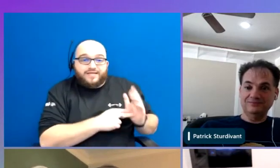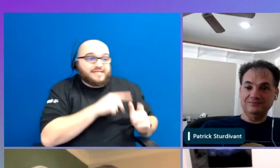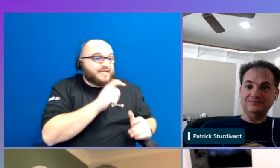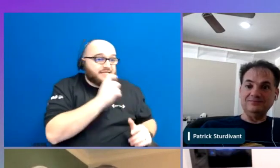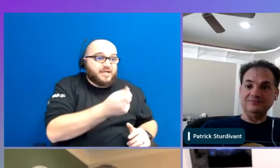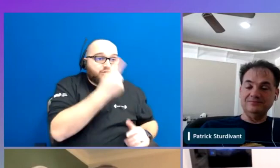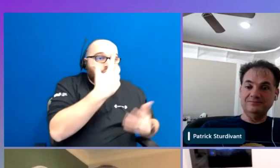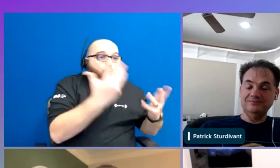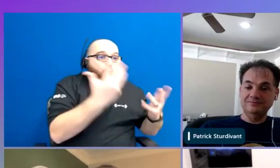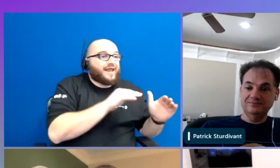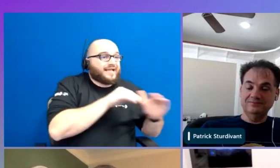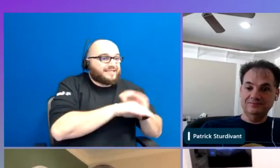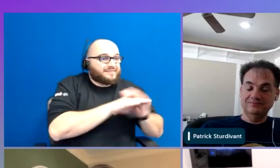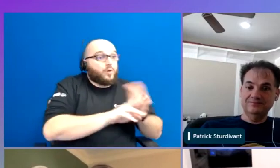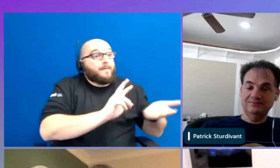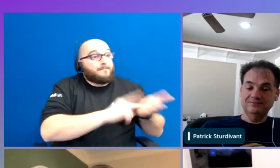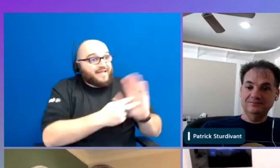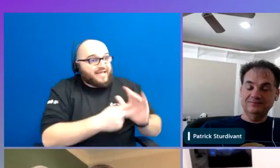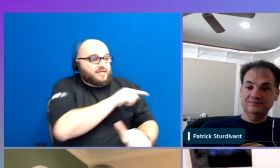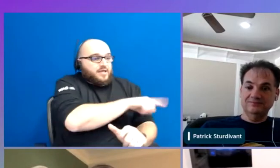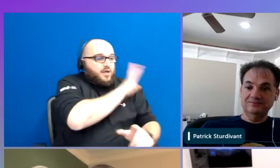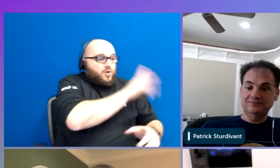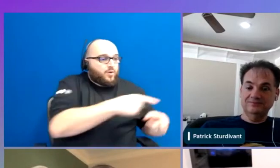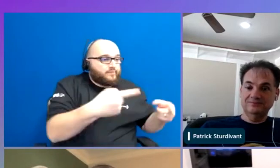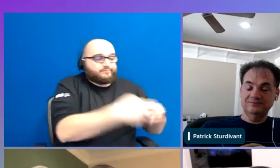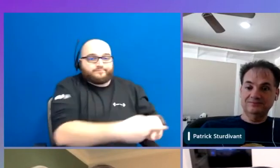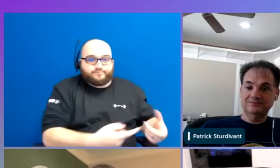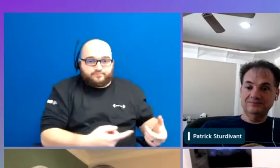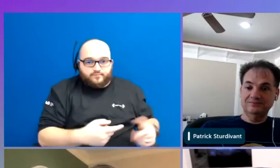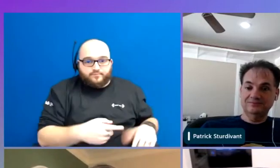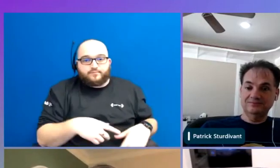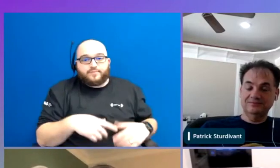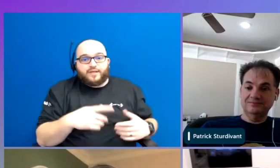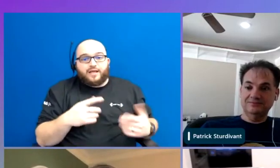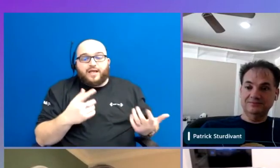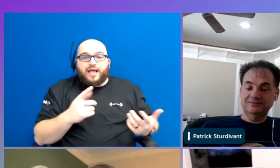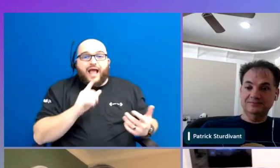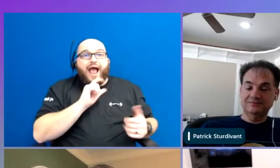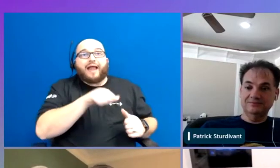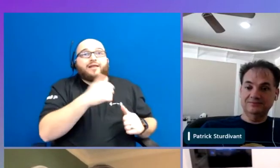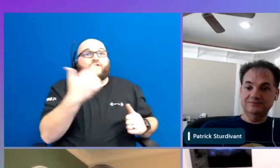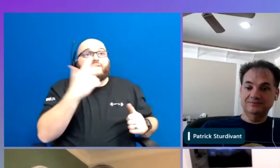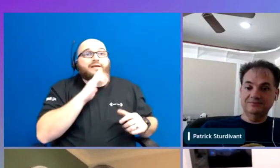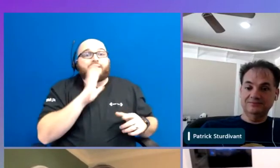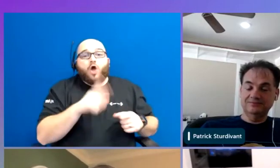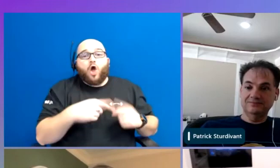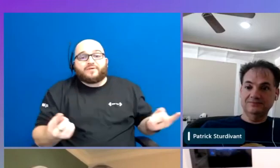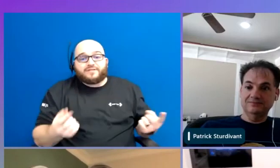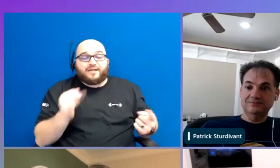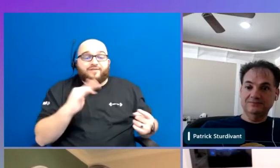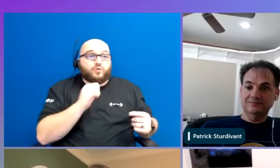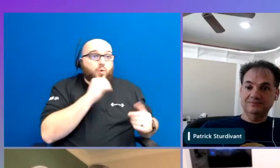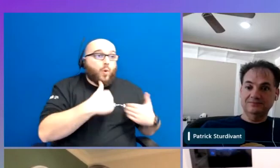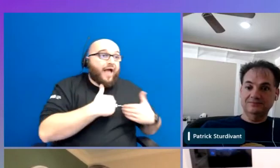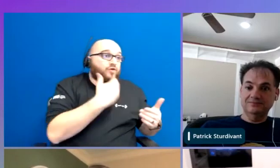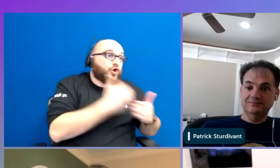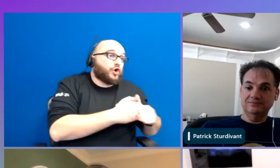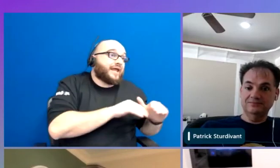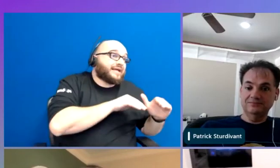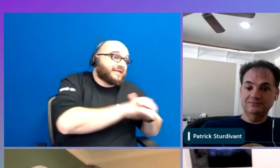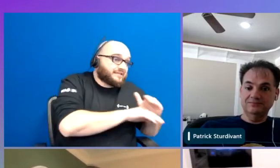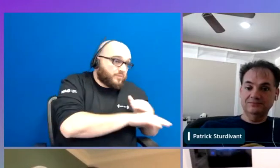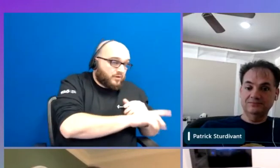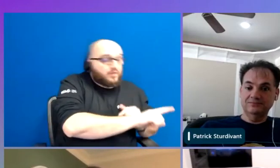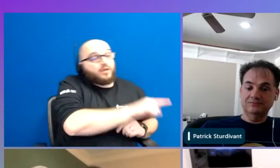is. And again, another way it clashes is it's the opposite, right? If you have poor accessibility, there's going to